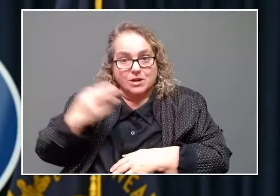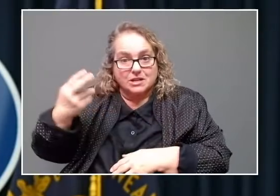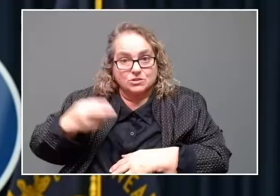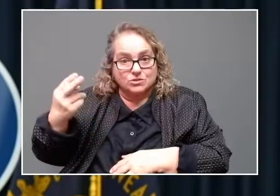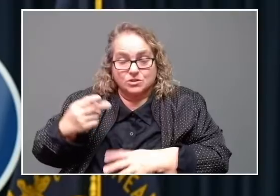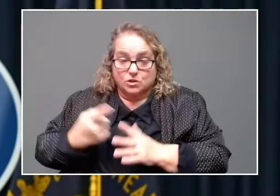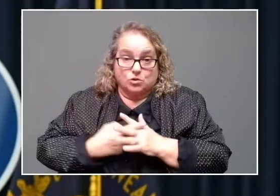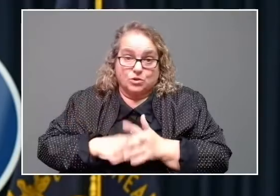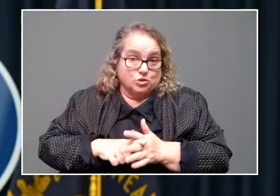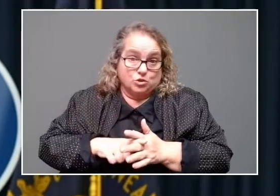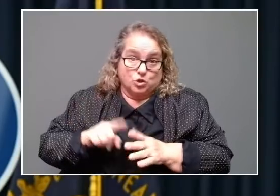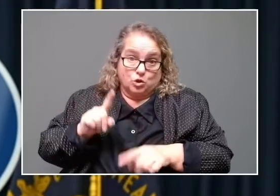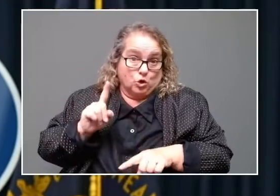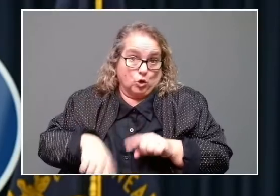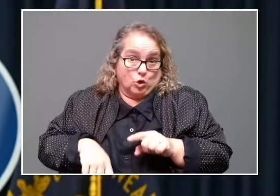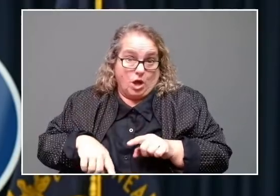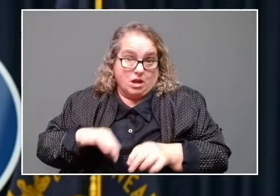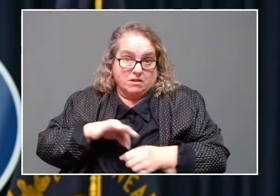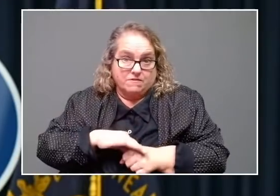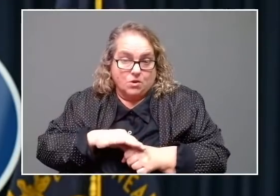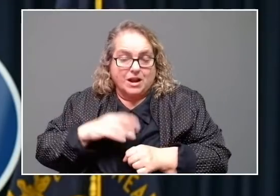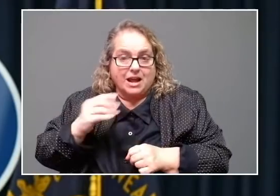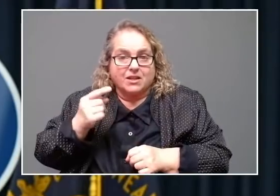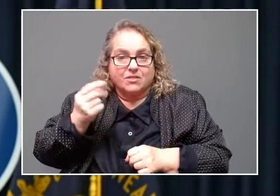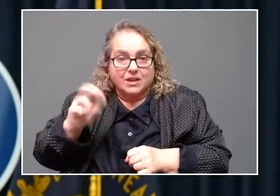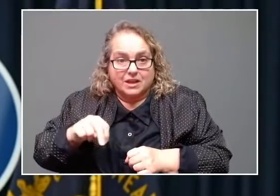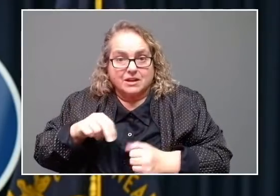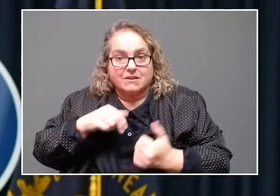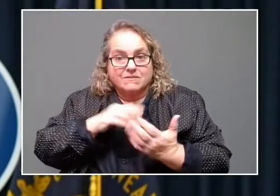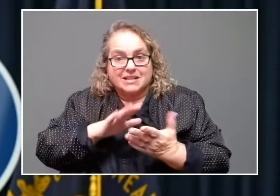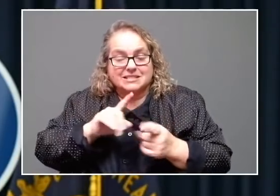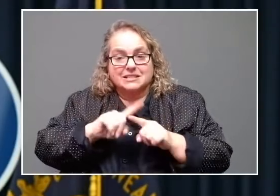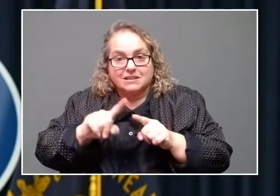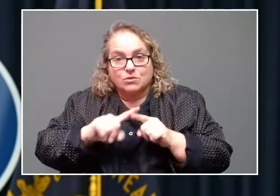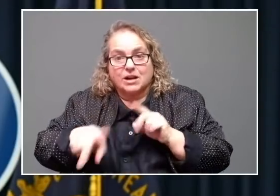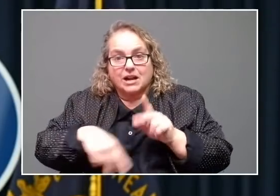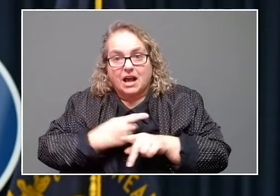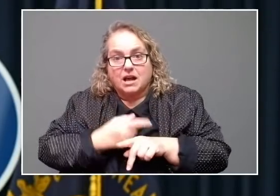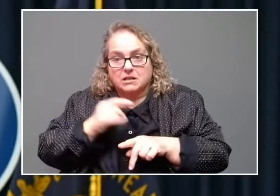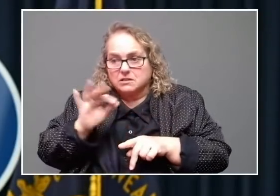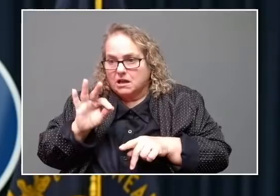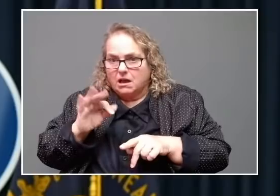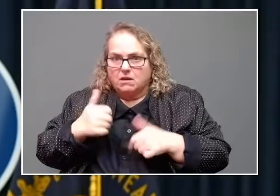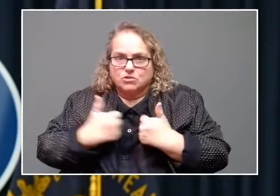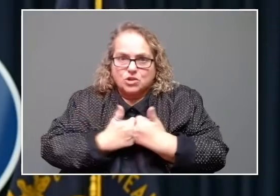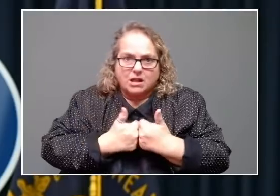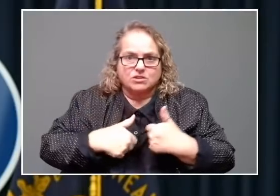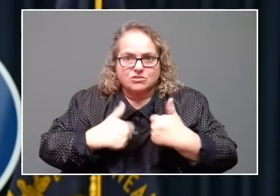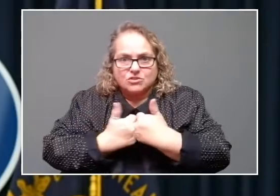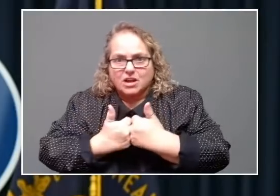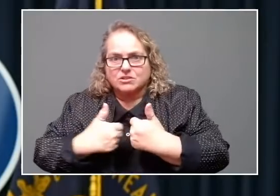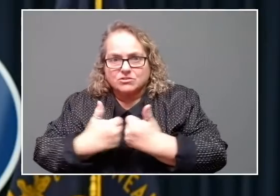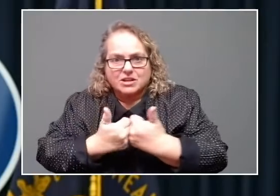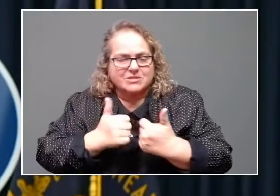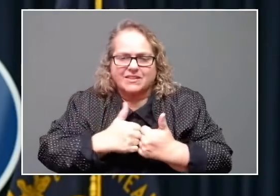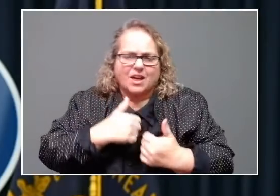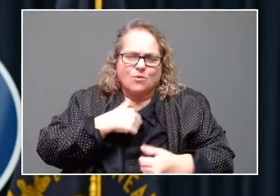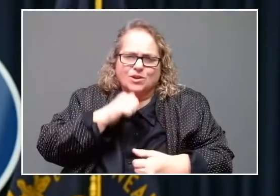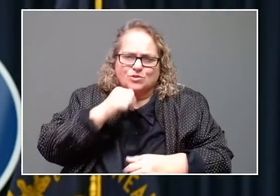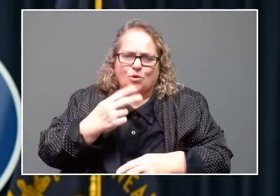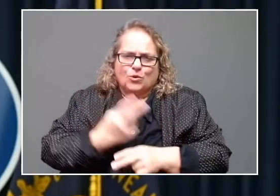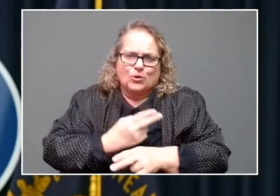not vote, and then faced all types of obstacles, that we don't use redistricting